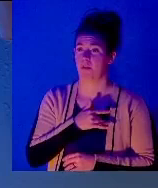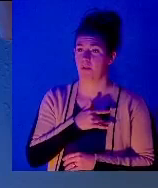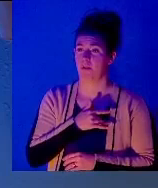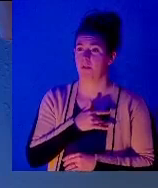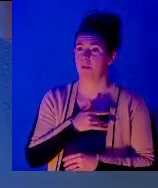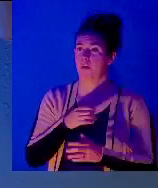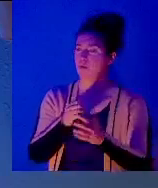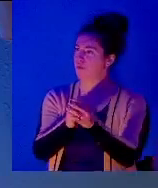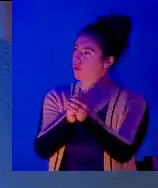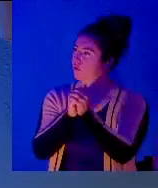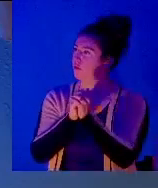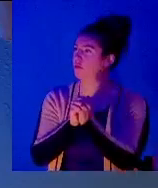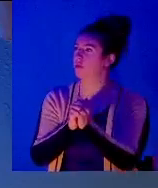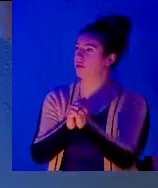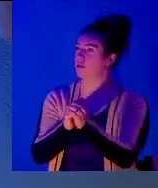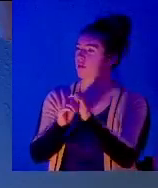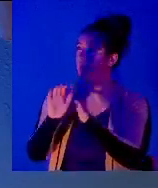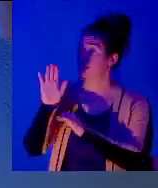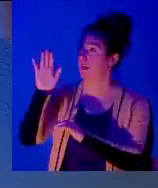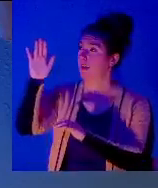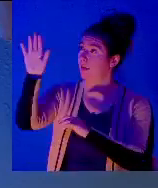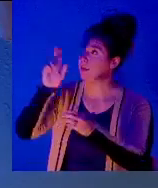soul. Worship His holy name.